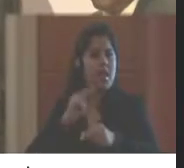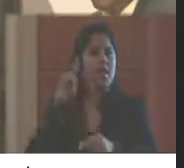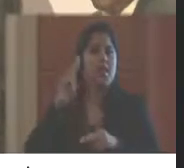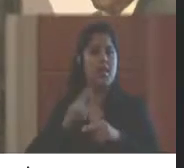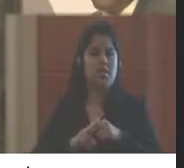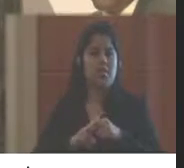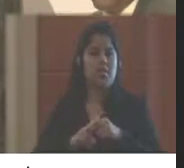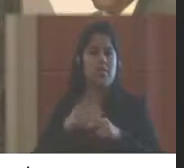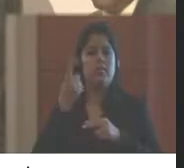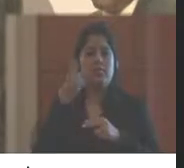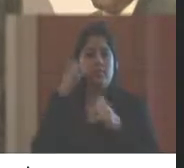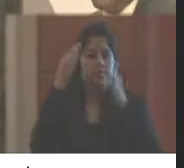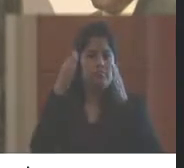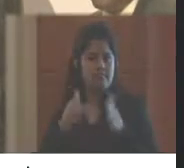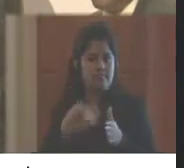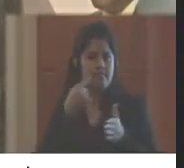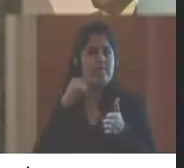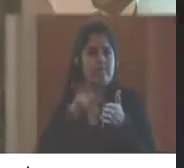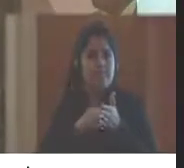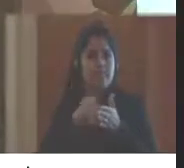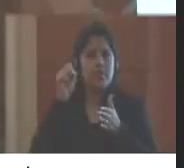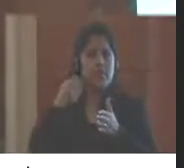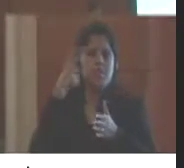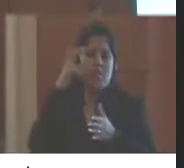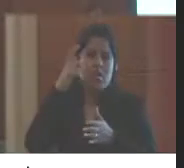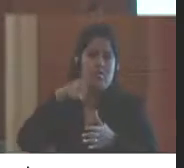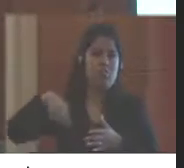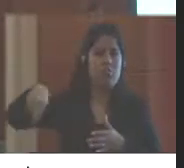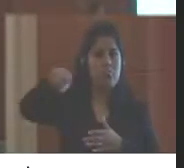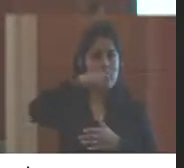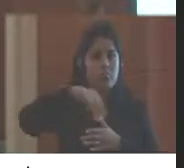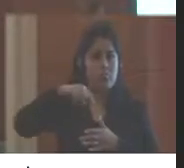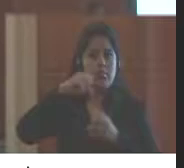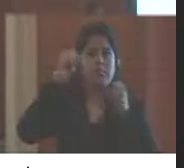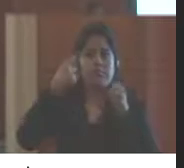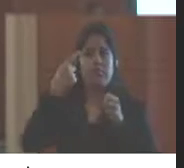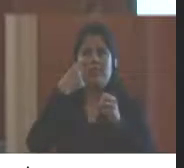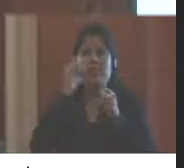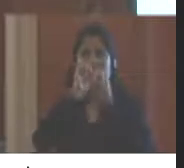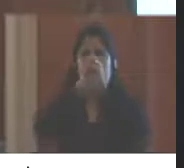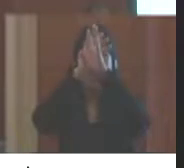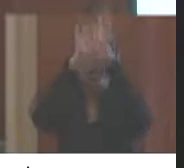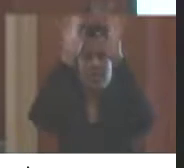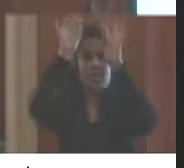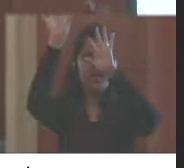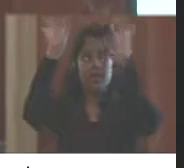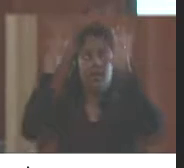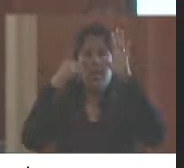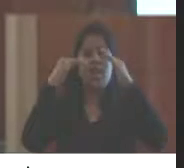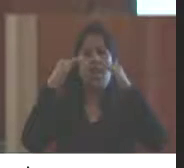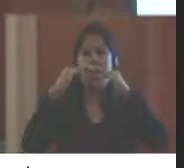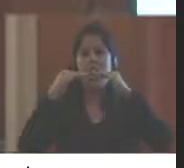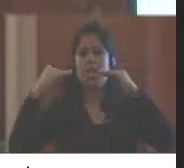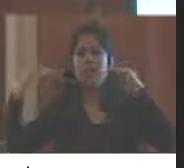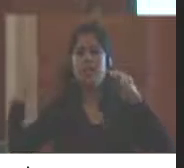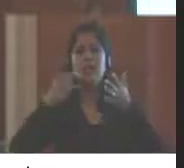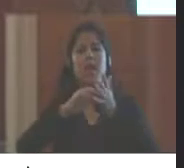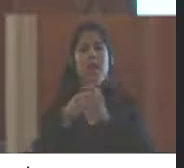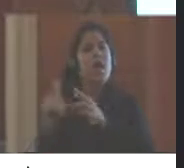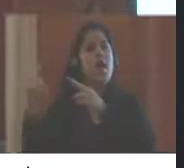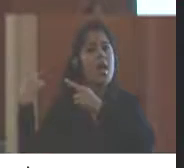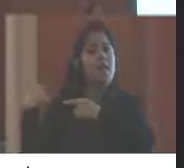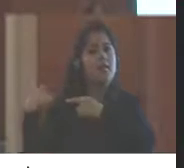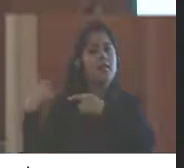that the stars are coming together and accountabilities will be much better followed through. On